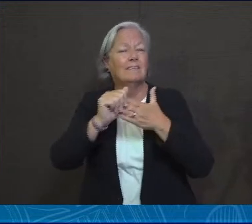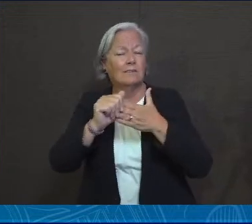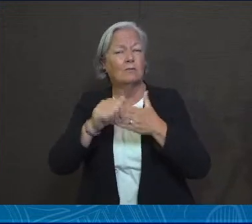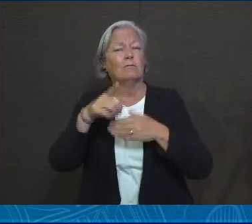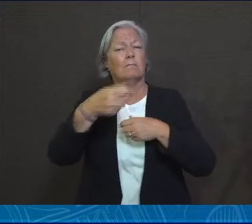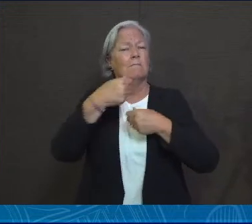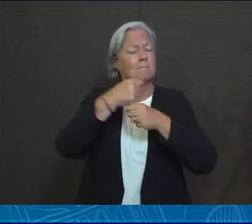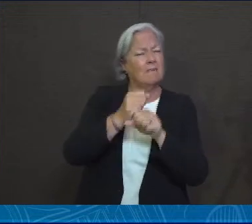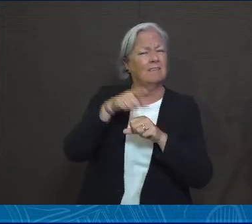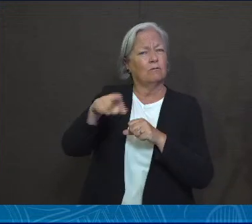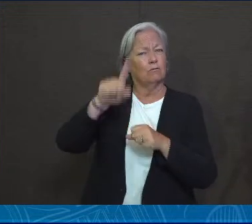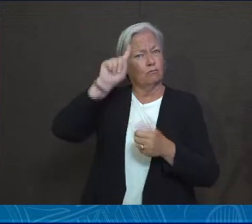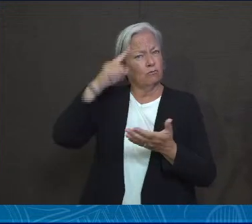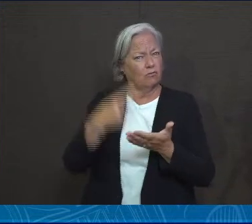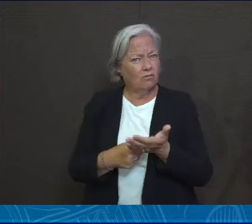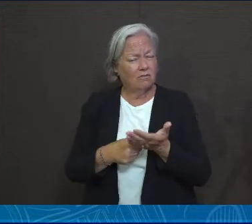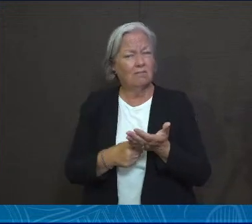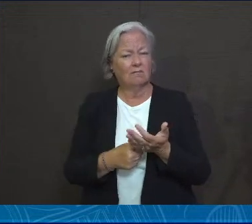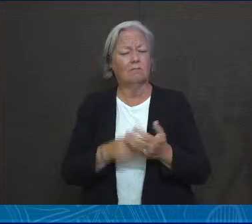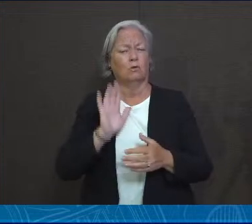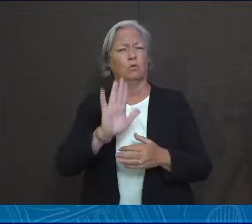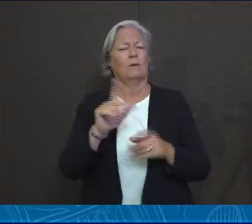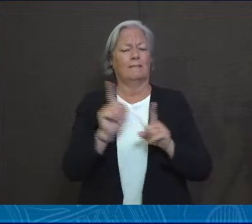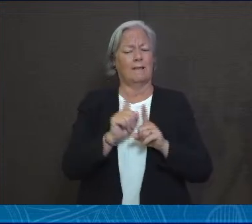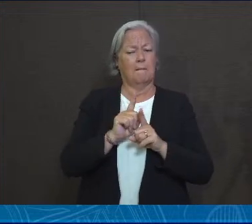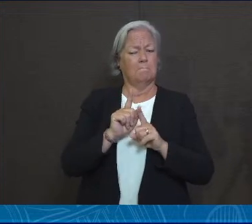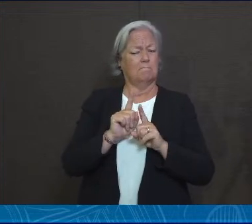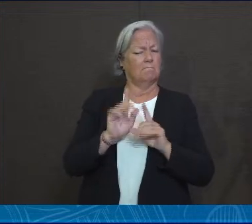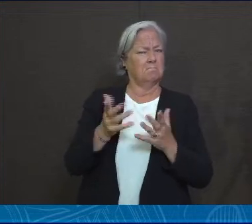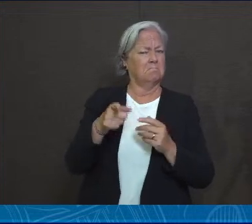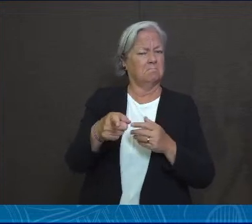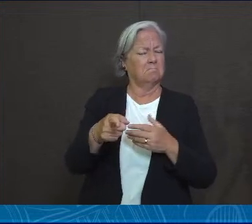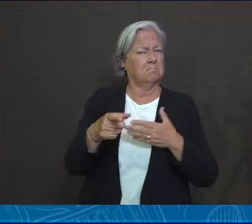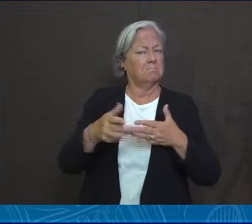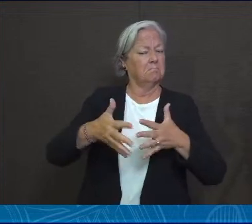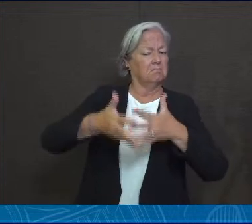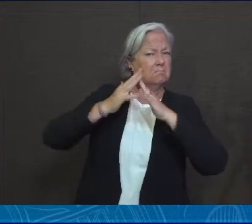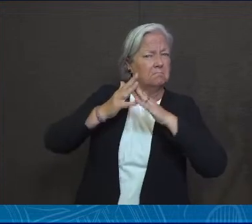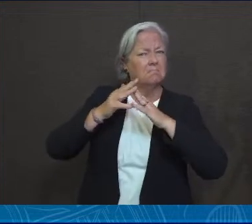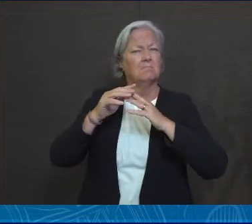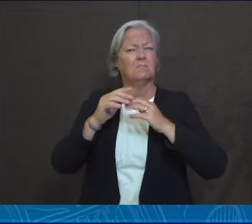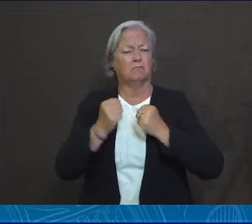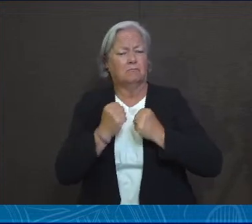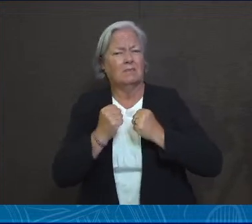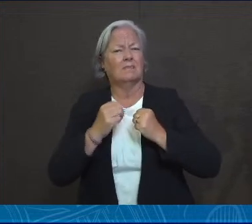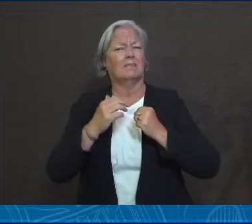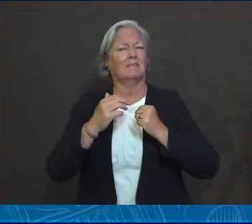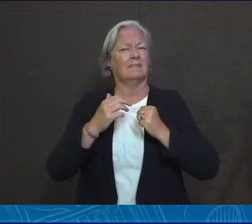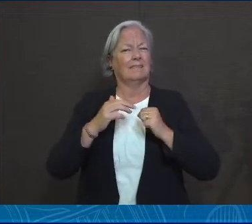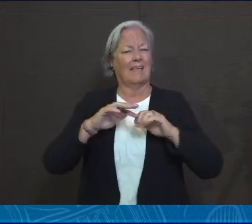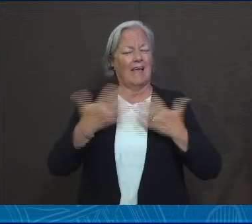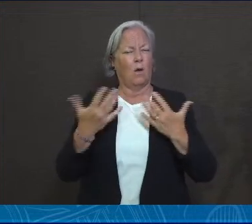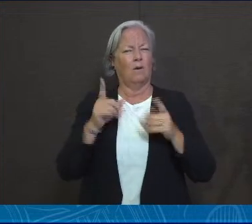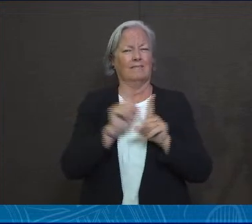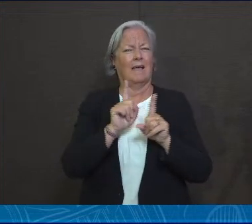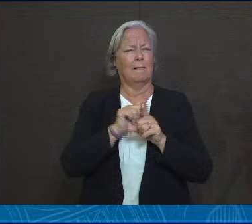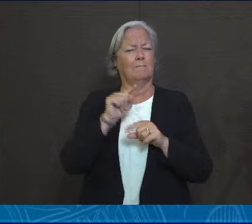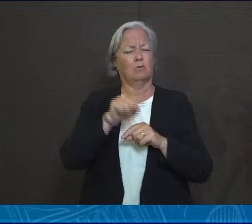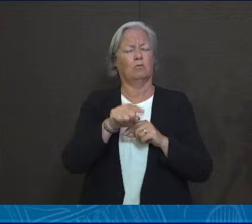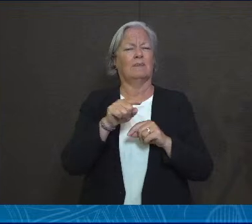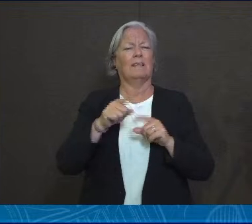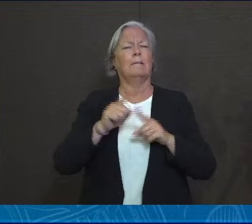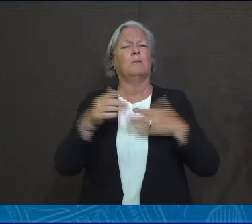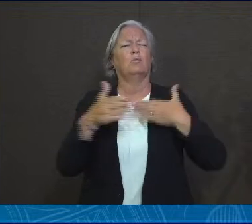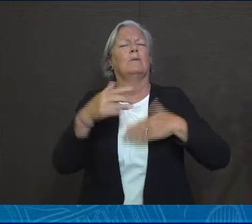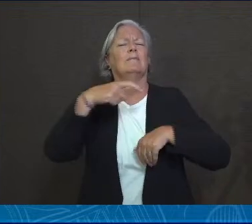that prioritize resilience and preventive measures over short-term responses? All right, thank you, Exley. And